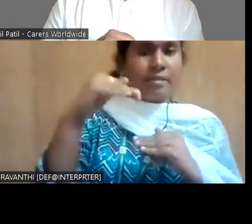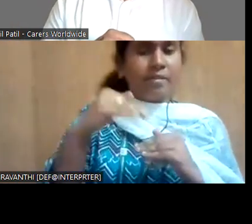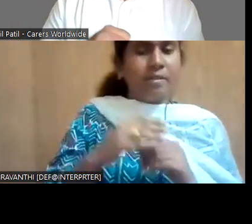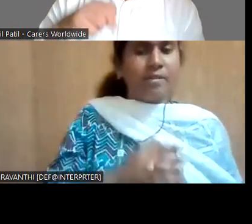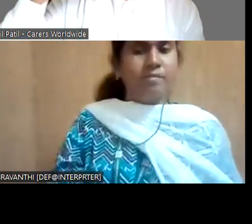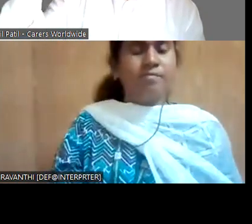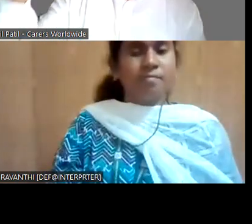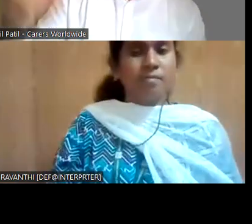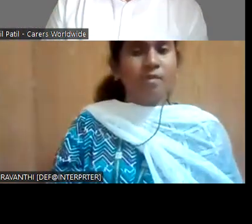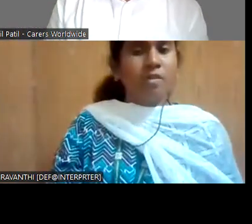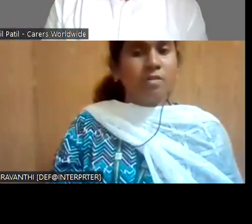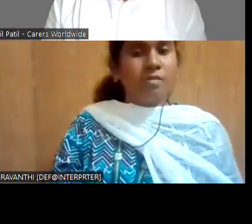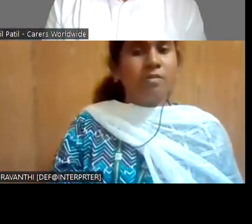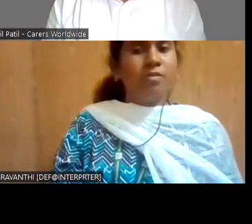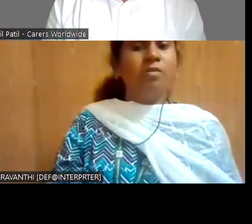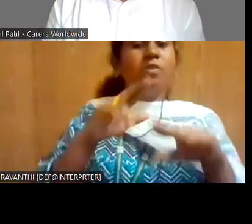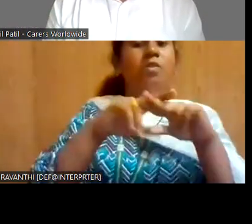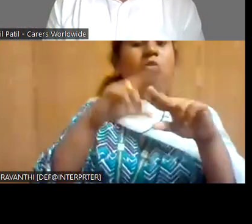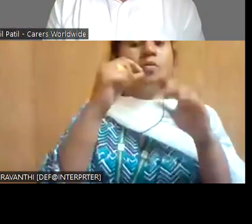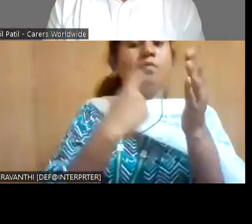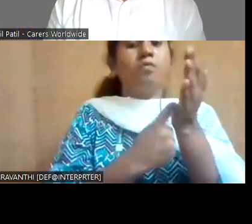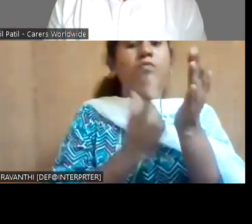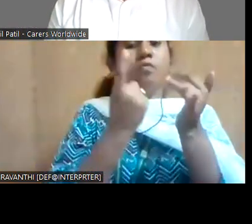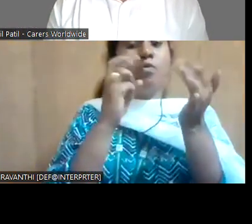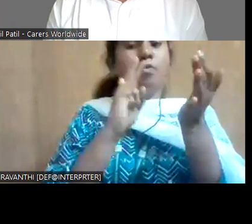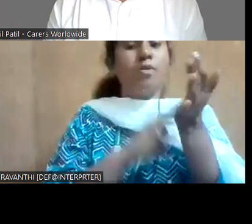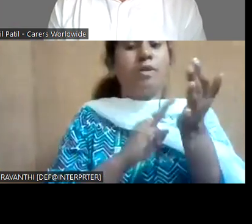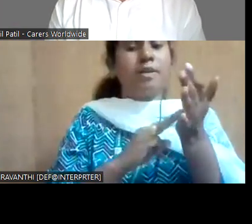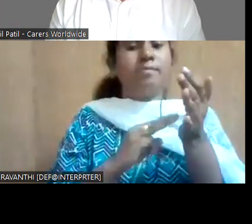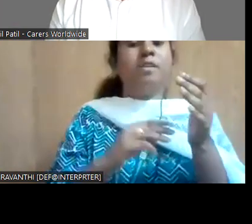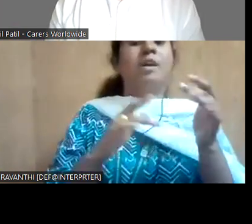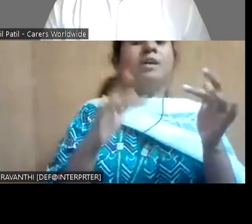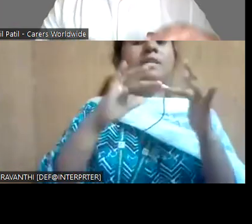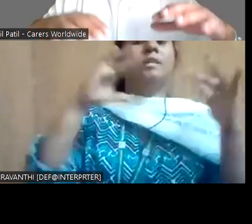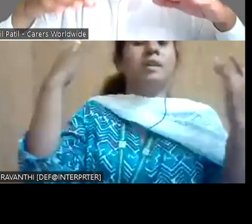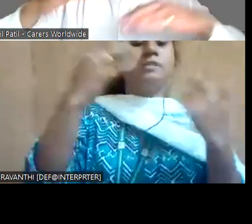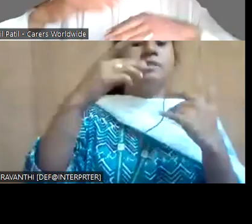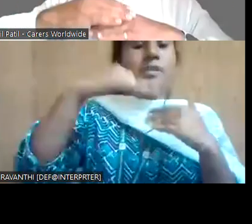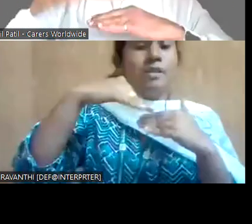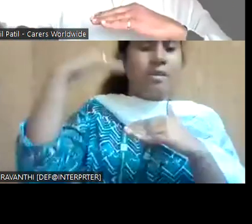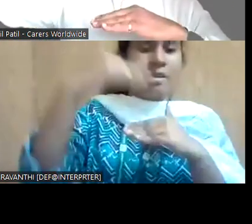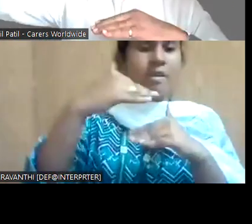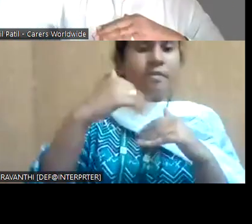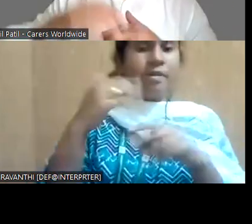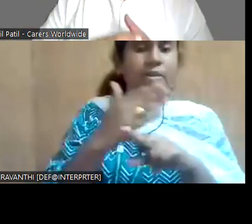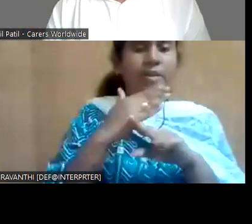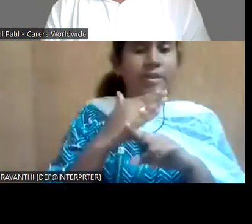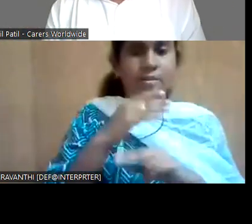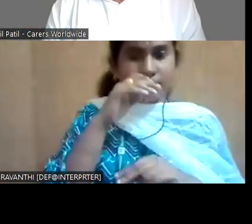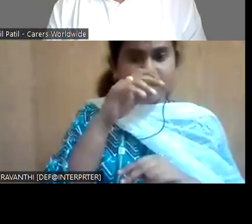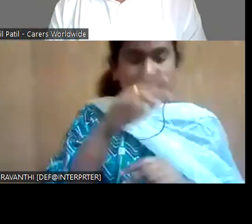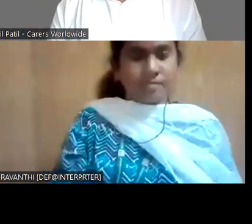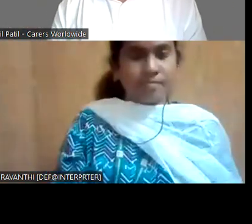state level forums. And at the national level, we have promoted Carers Alliance. So that there are